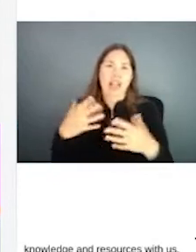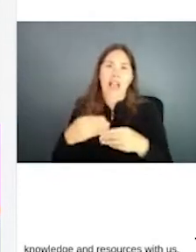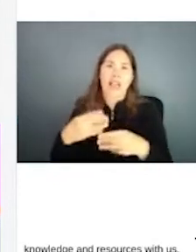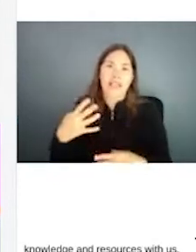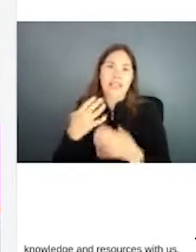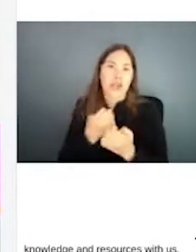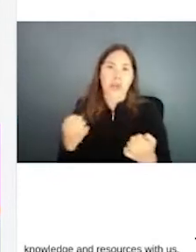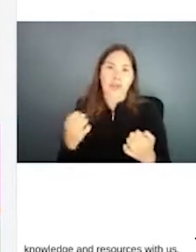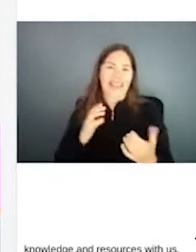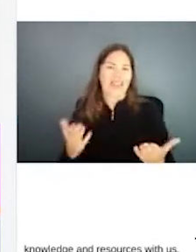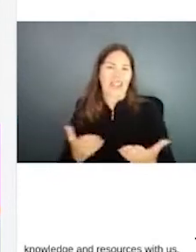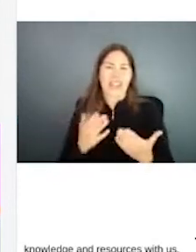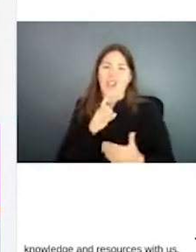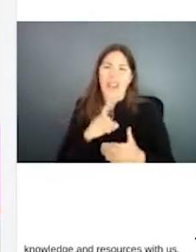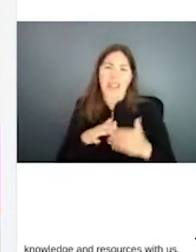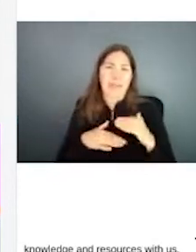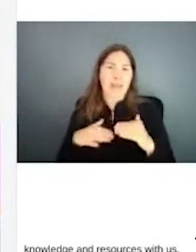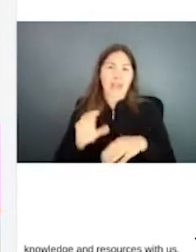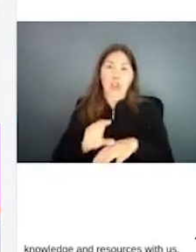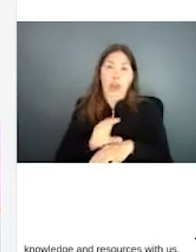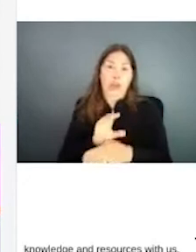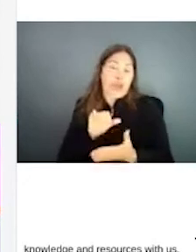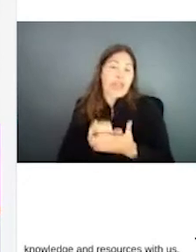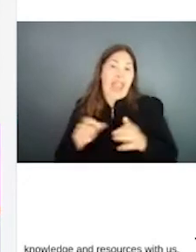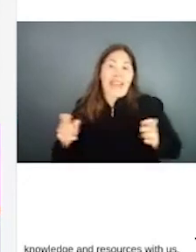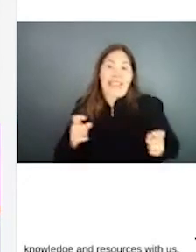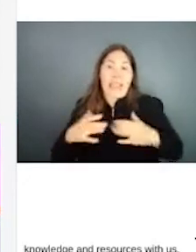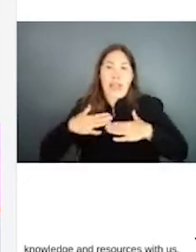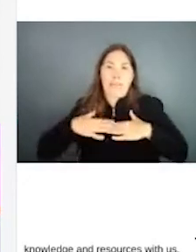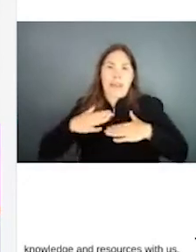for here, it's basically the computer that handles the minimum